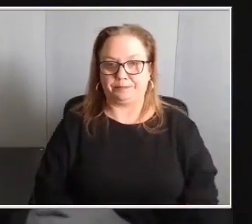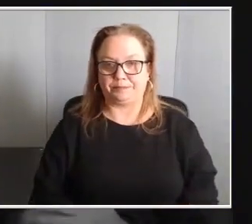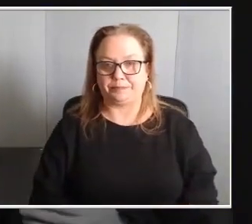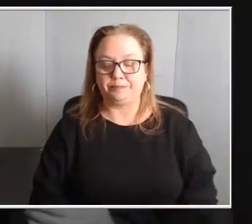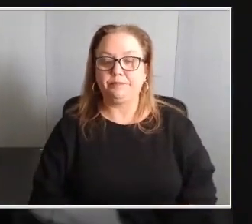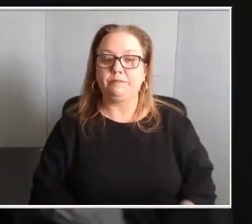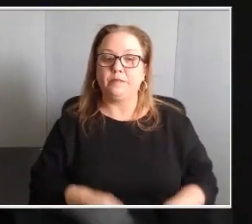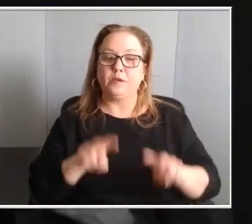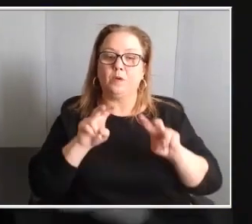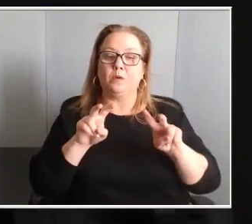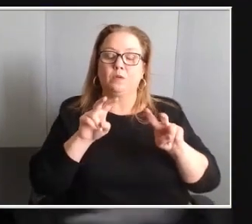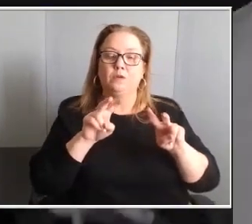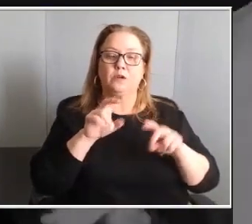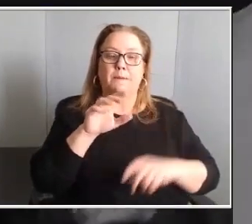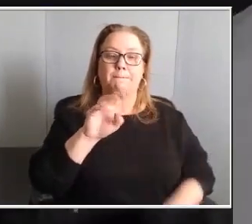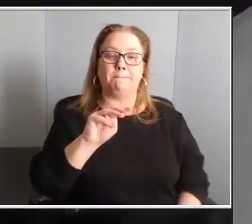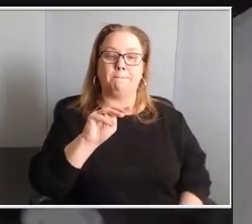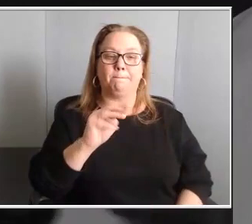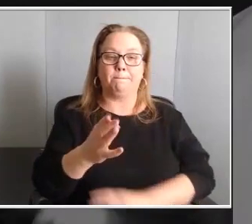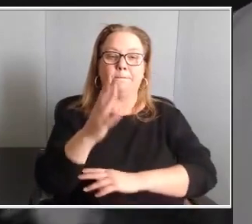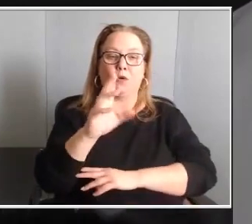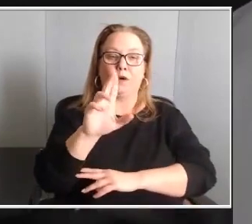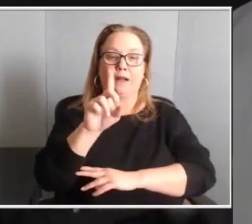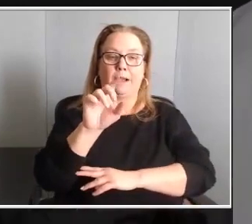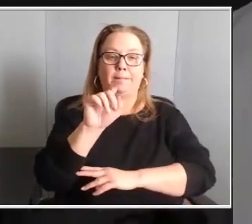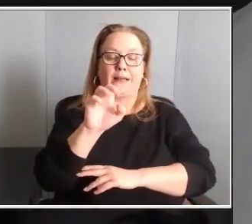Subscribe to our Morning Medical Update and Open